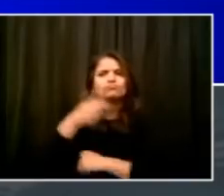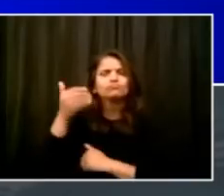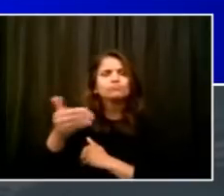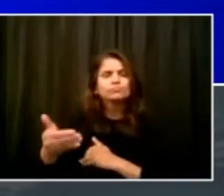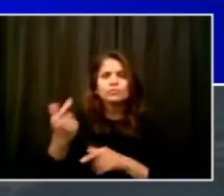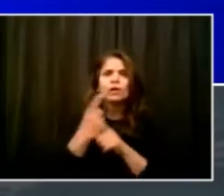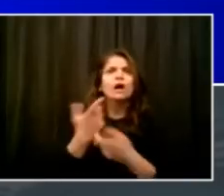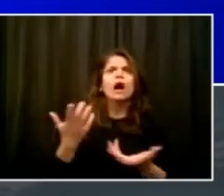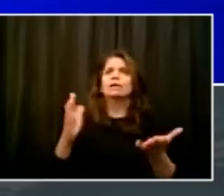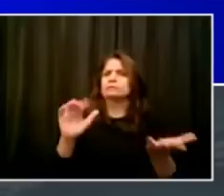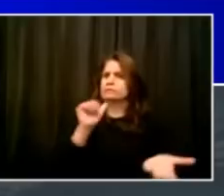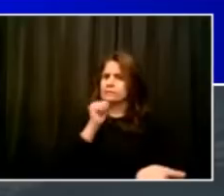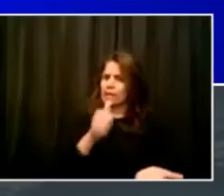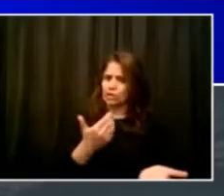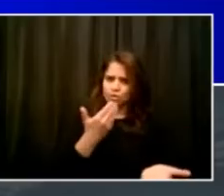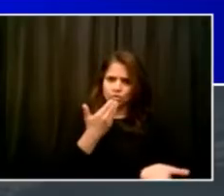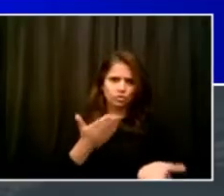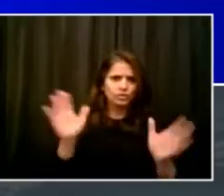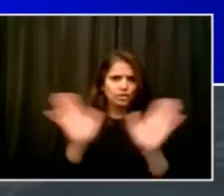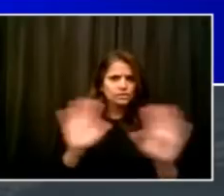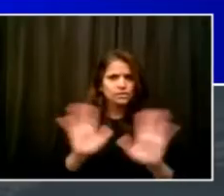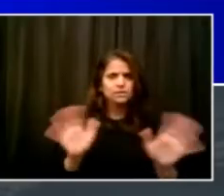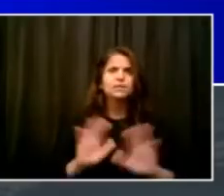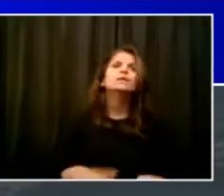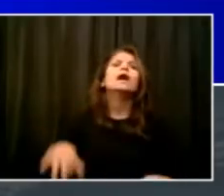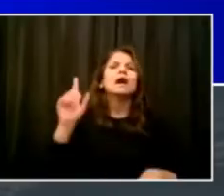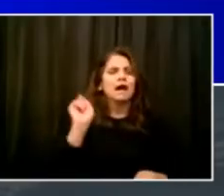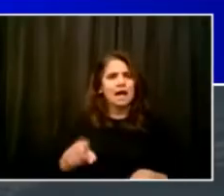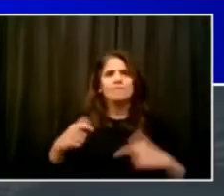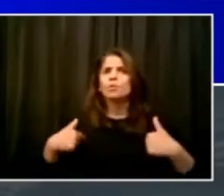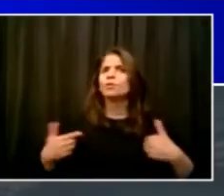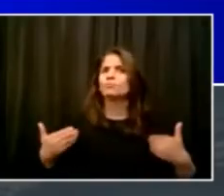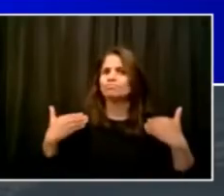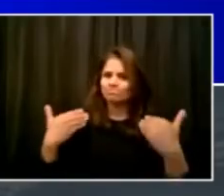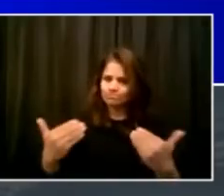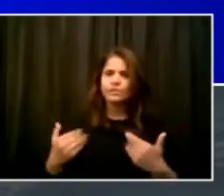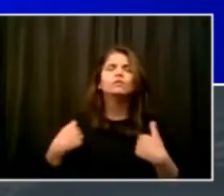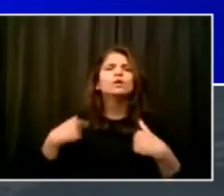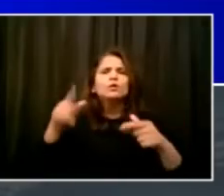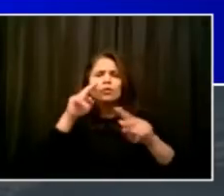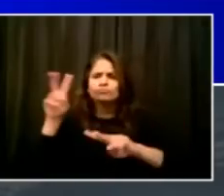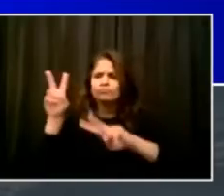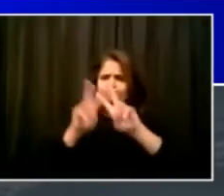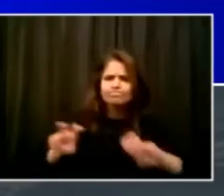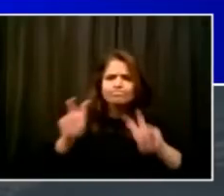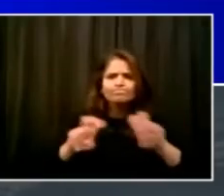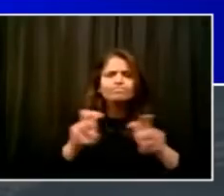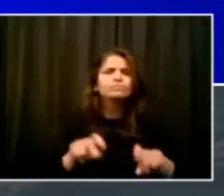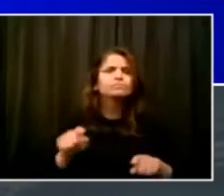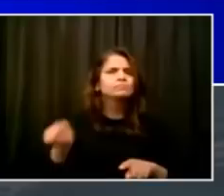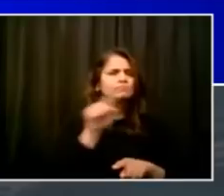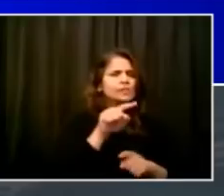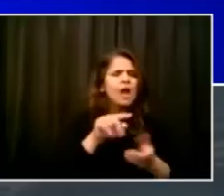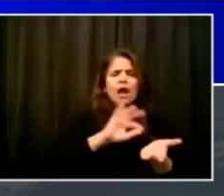for our children, looked at the number of vaccine doses administered, and compared the period from March 23rd, when